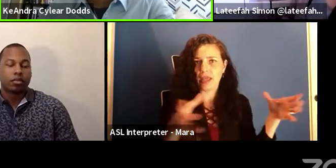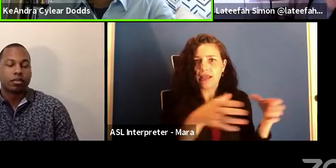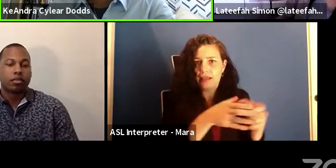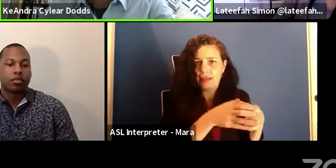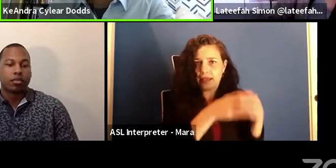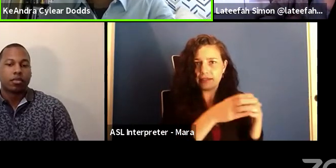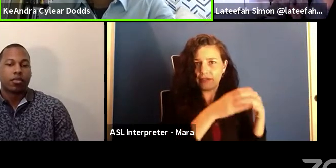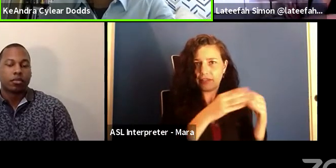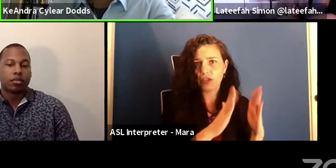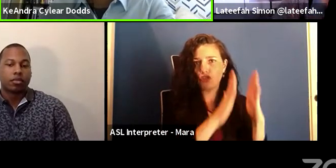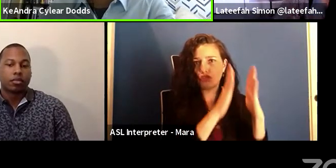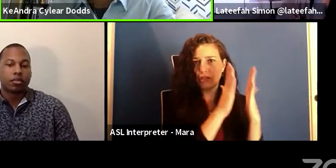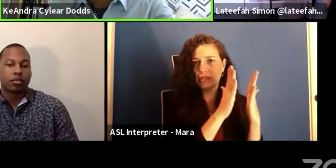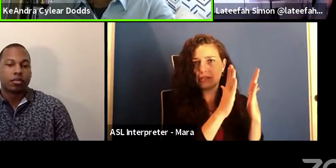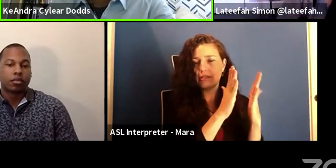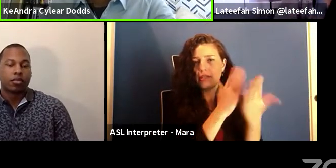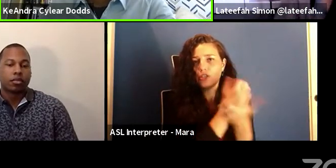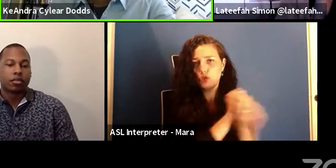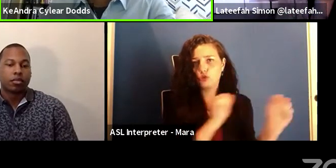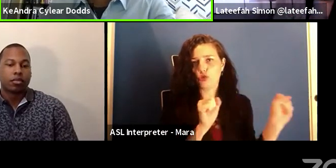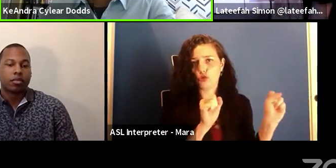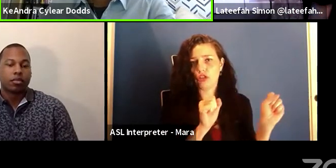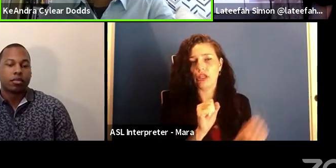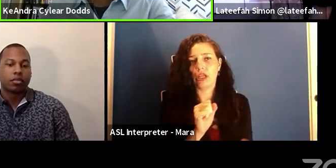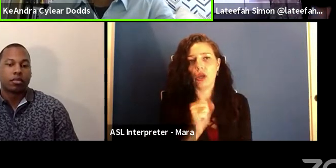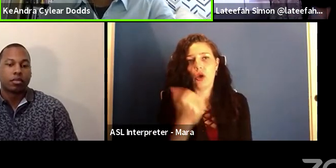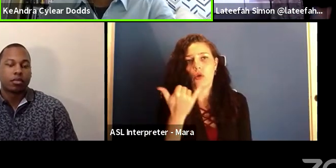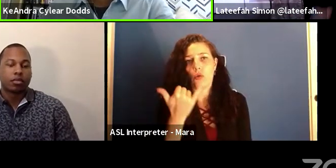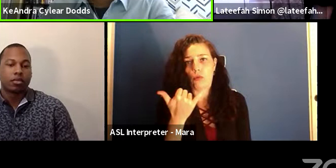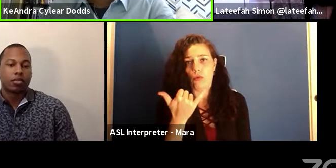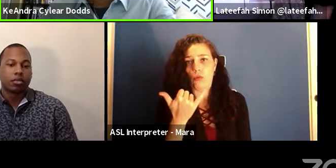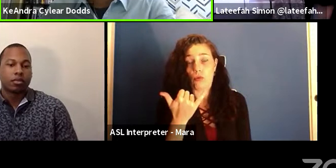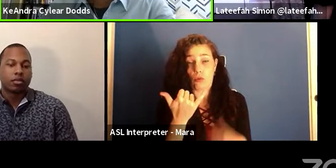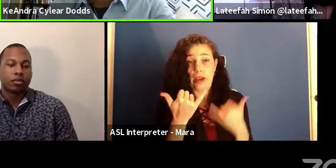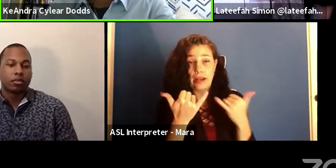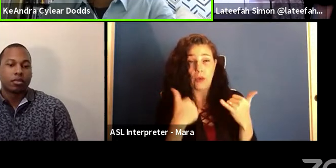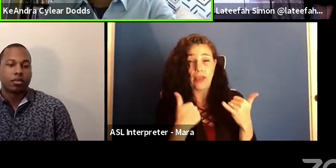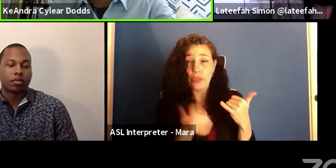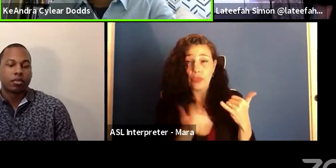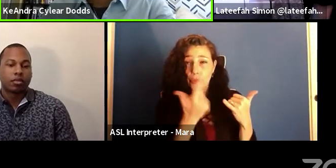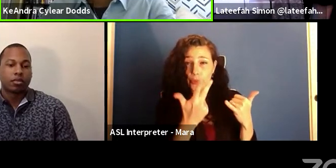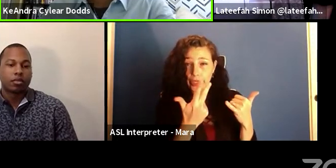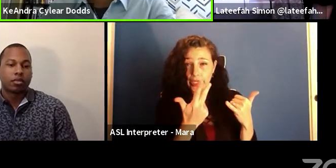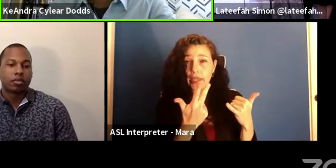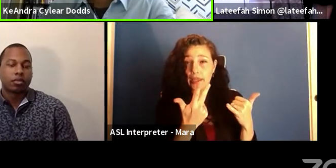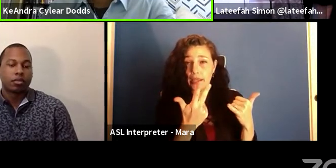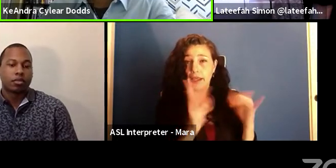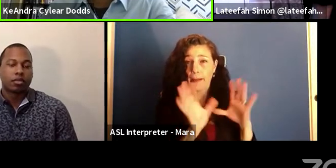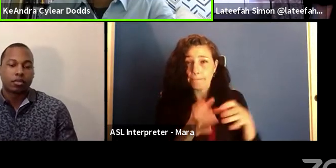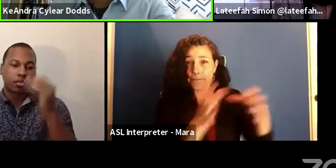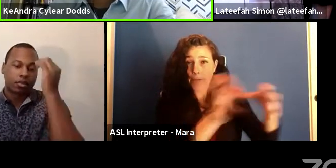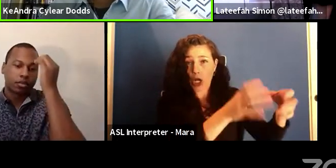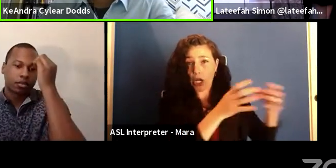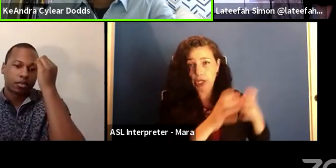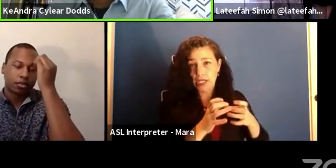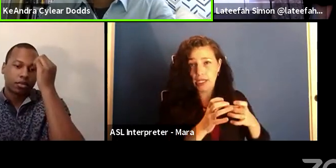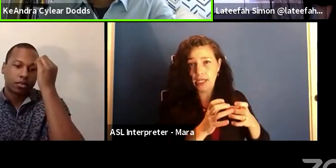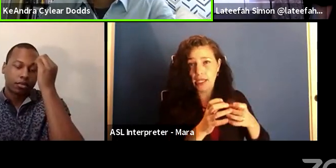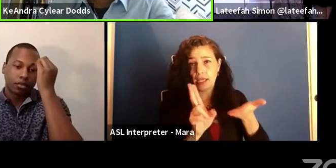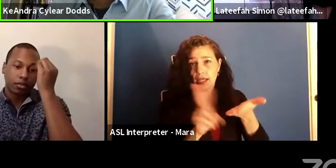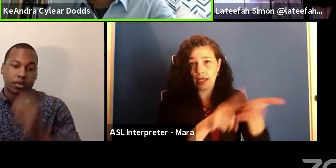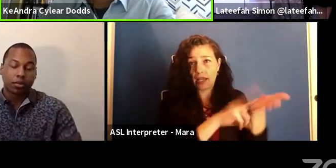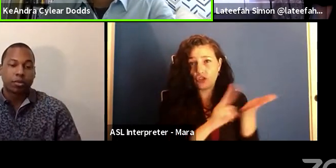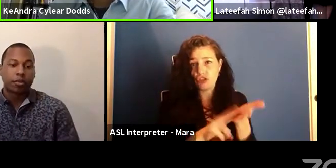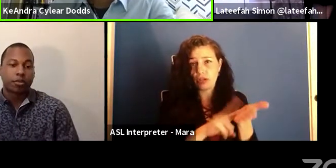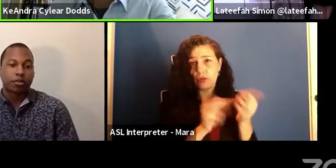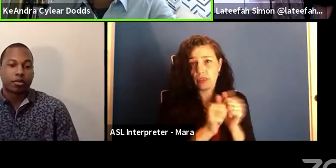now. One of those being a 3-party contract with 3 of the largest law enforcement agencies in